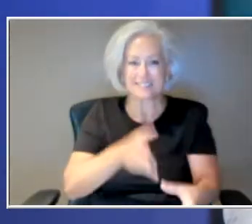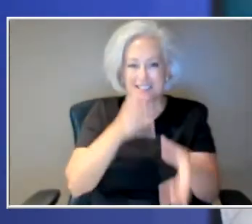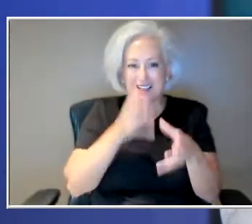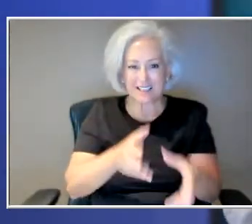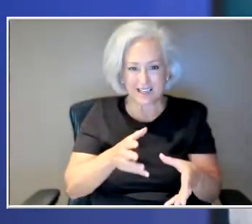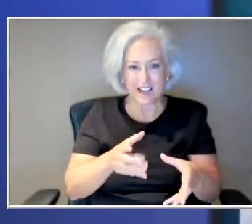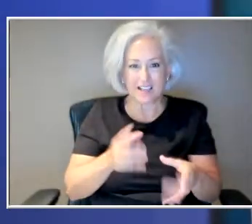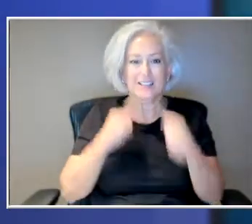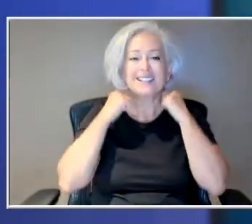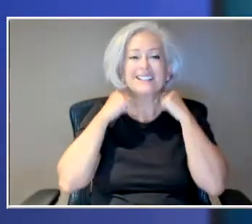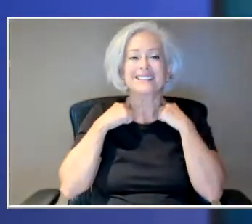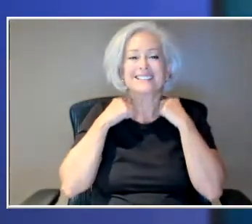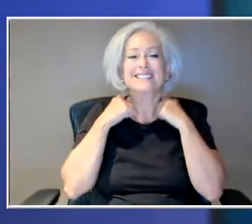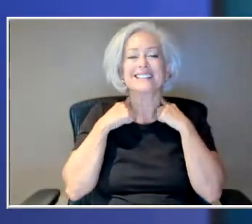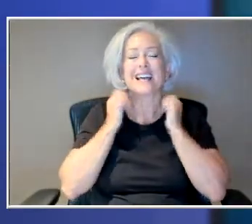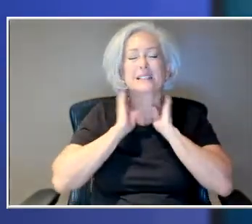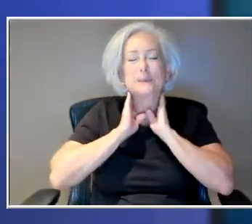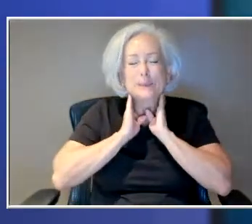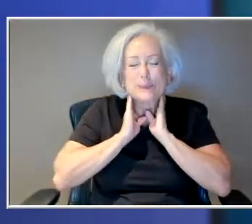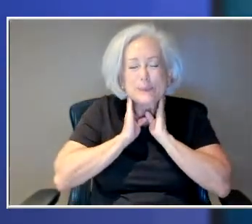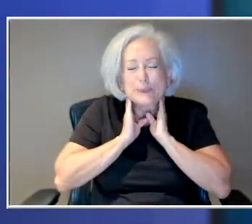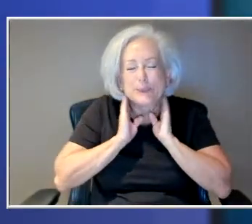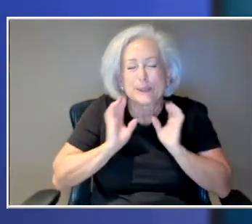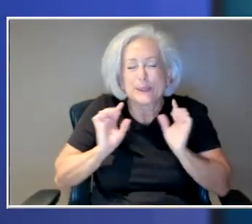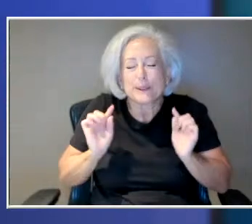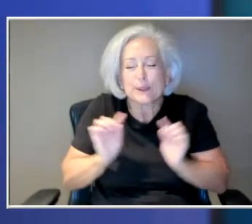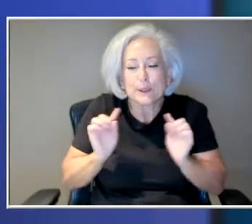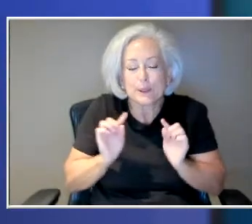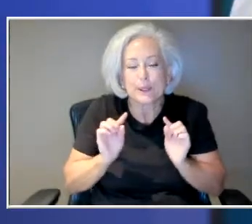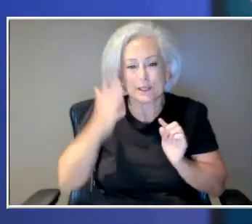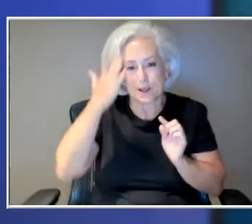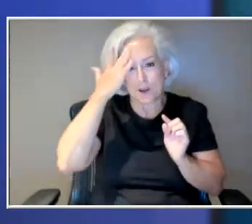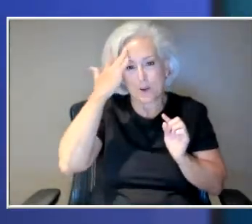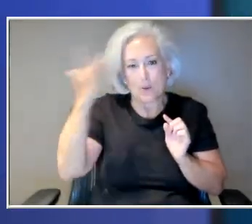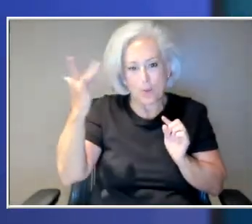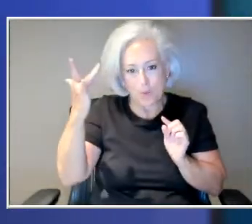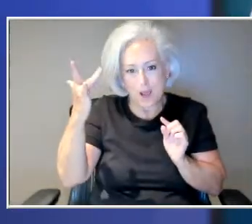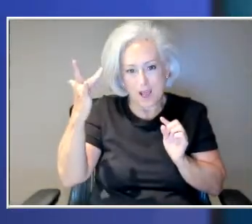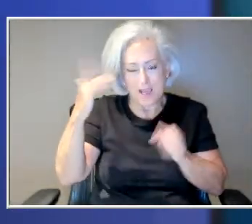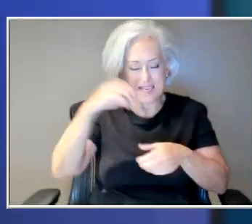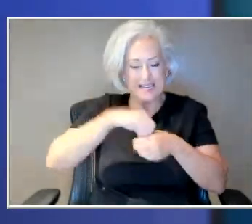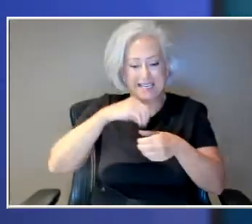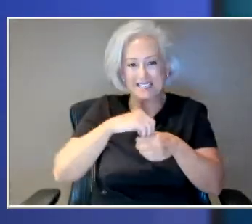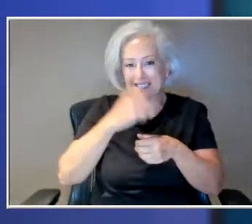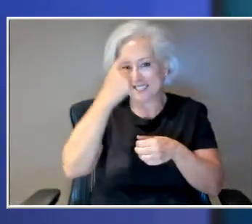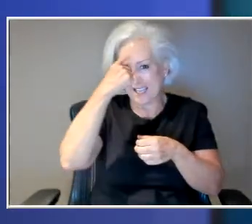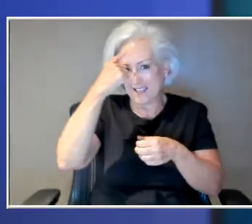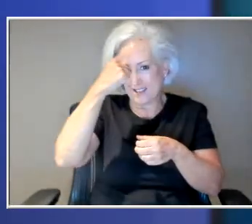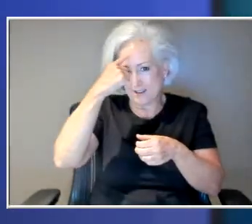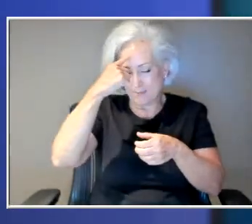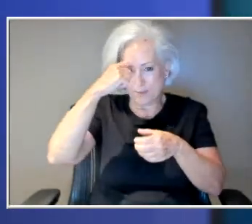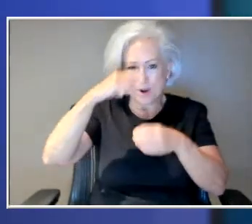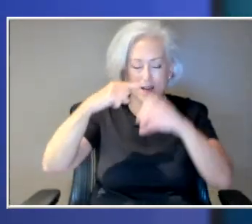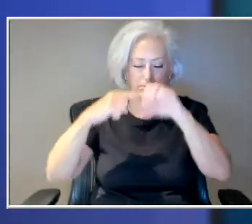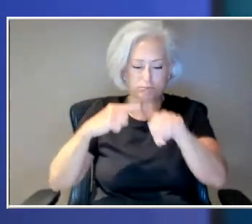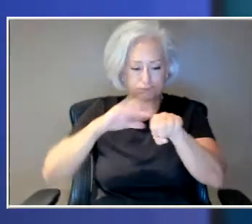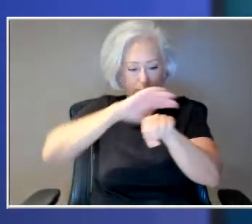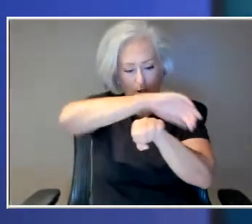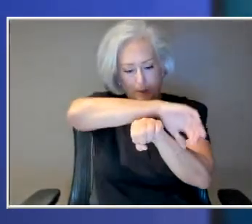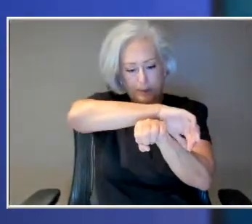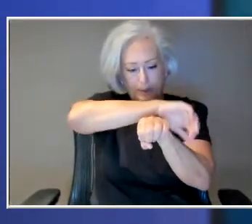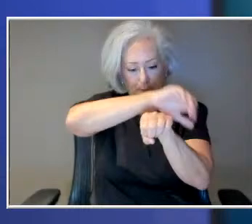neck. These things are related to the lining of the brain, which covers the brain and continues down into the spinal cord and